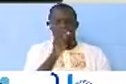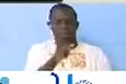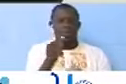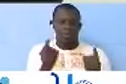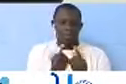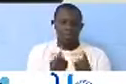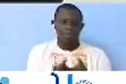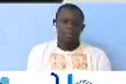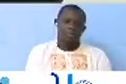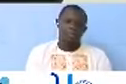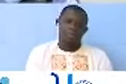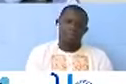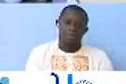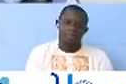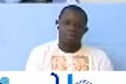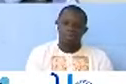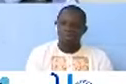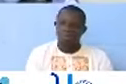That is